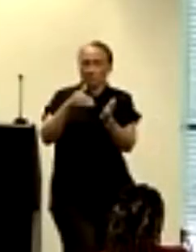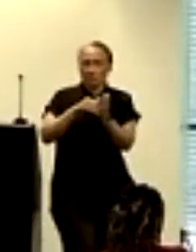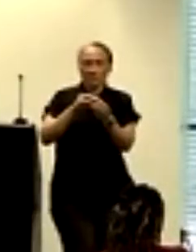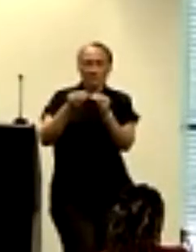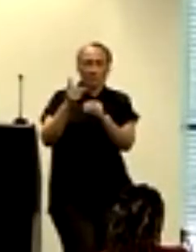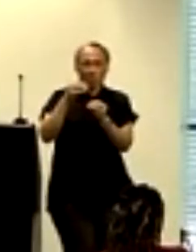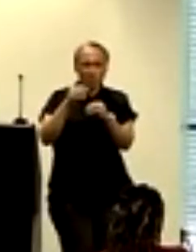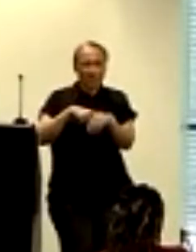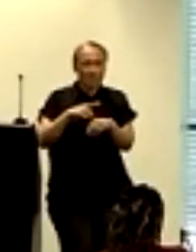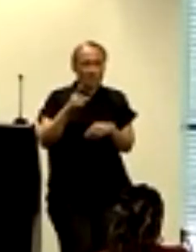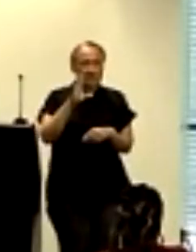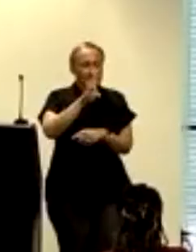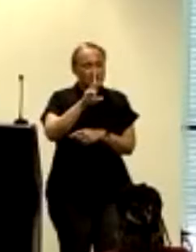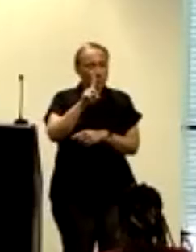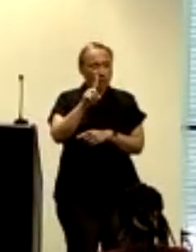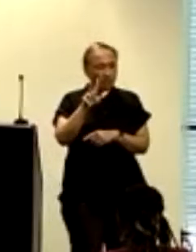Yeah,